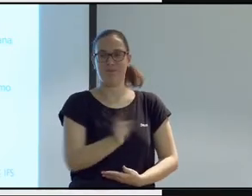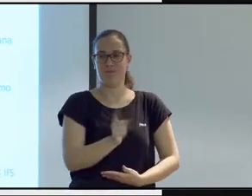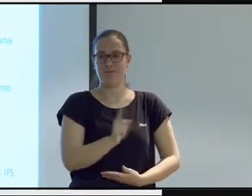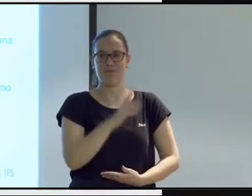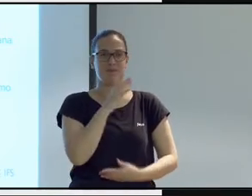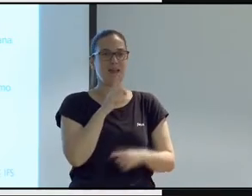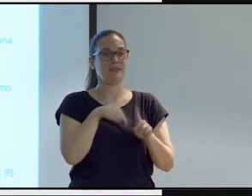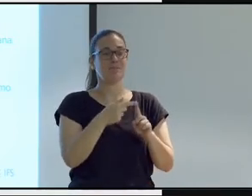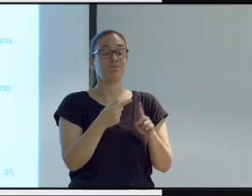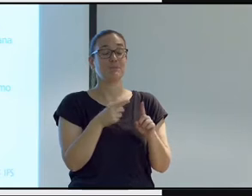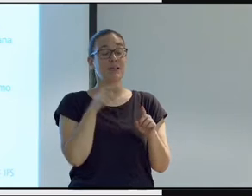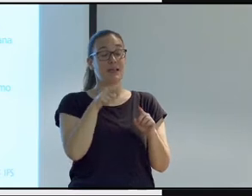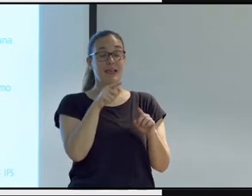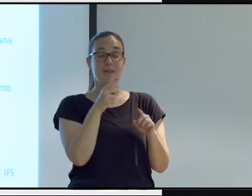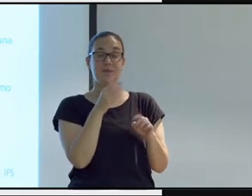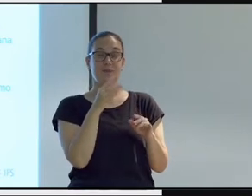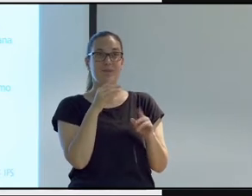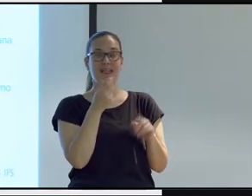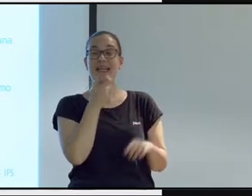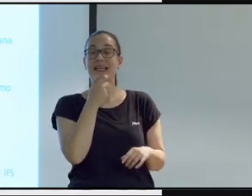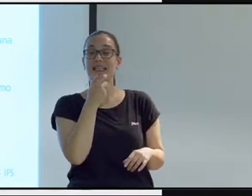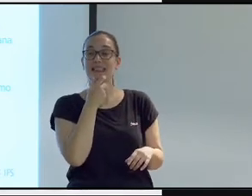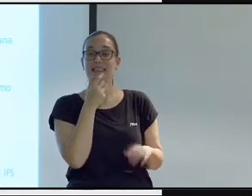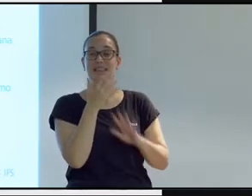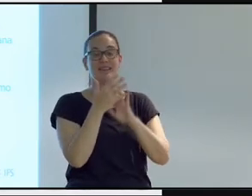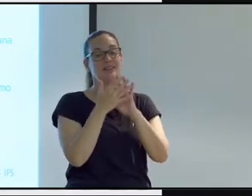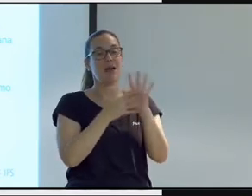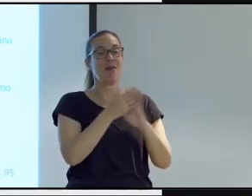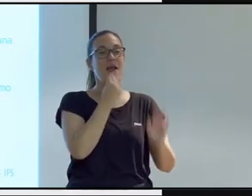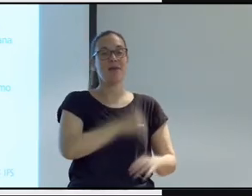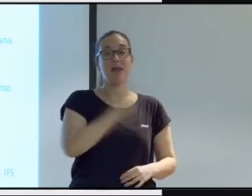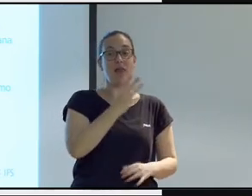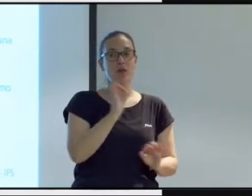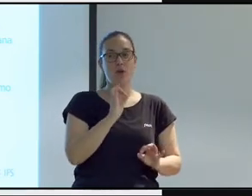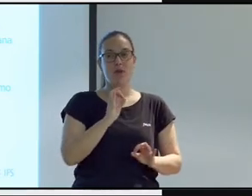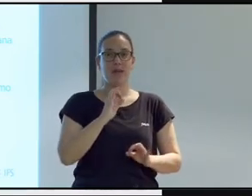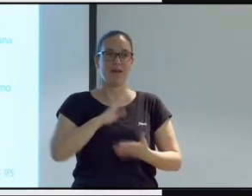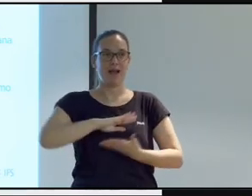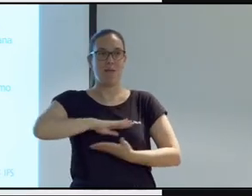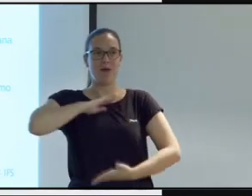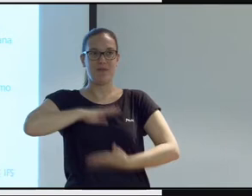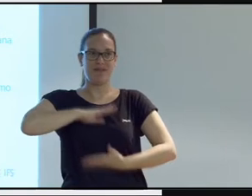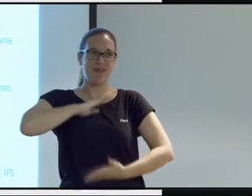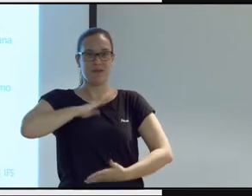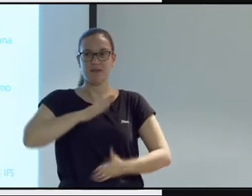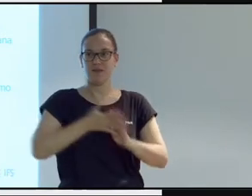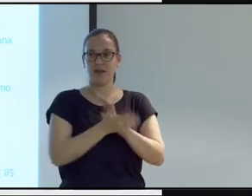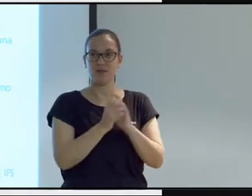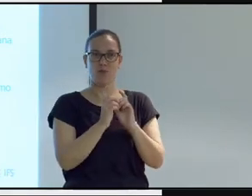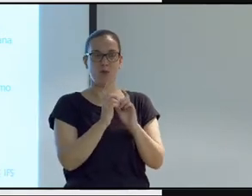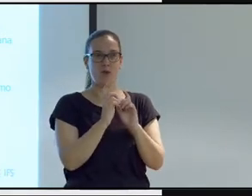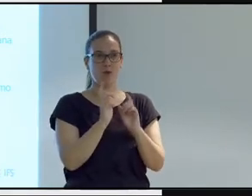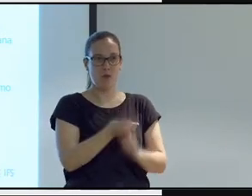capacities, this is a word I don't like. We're not talking about ability, we're talking about capability. So we have a